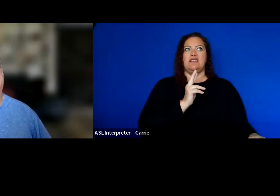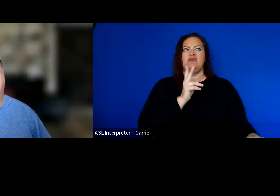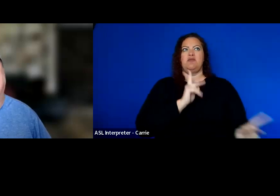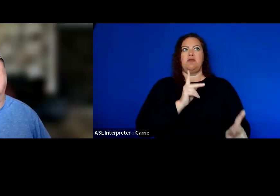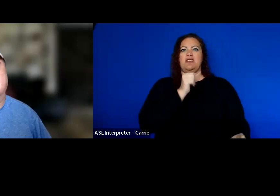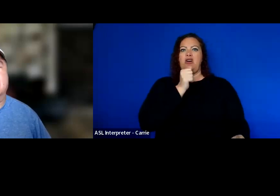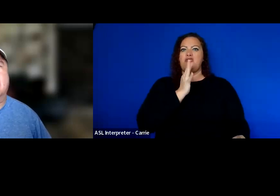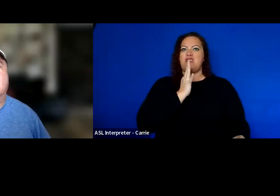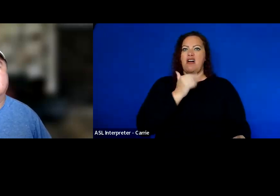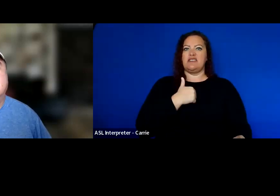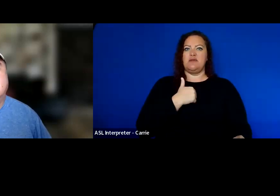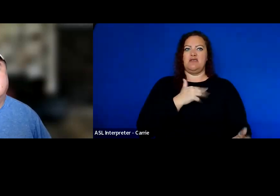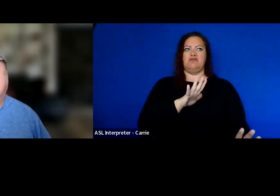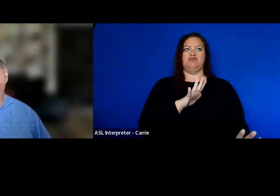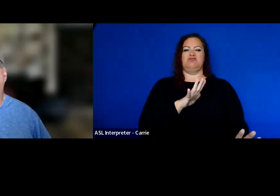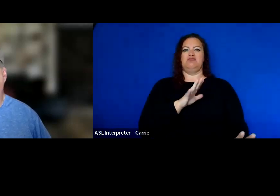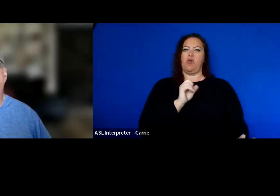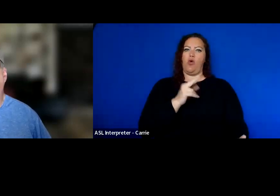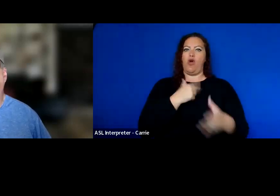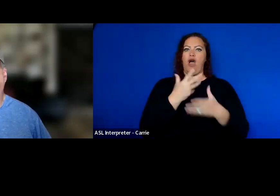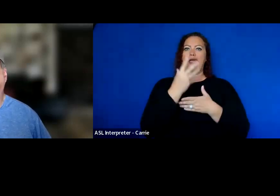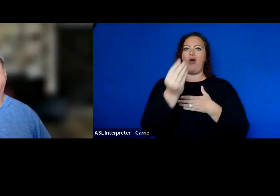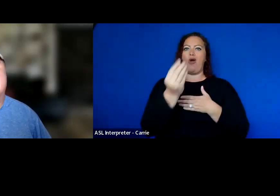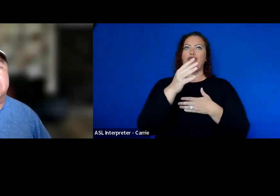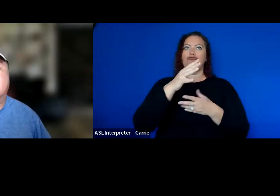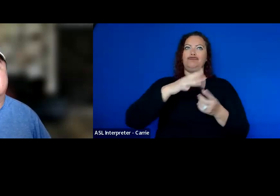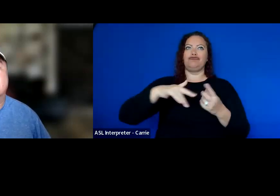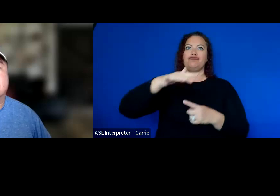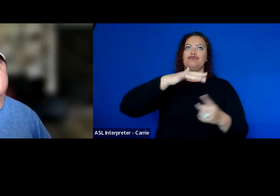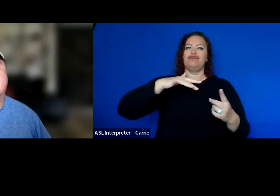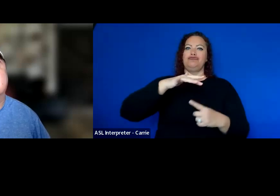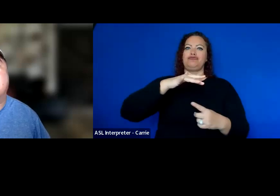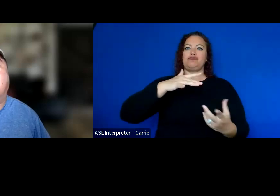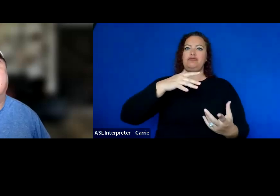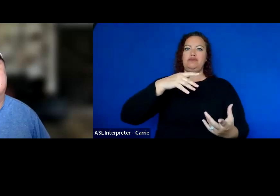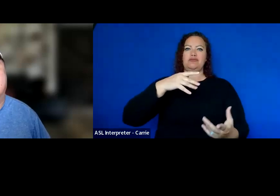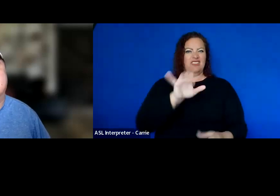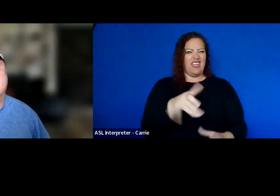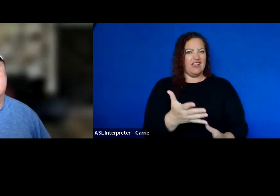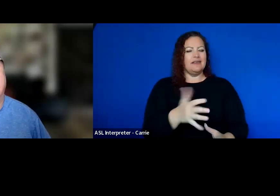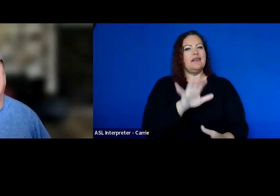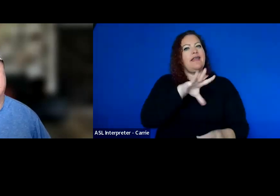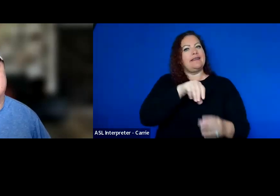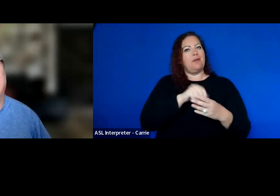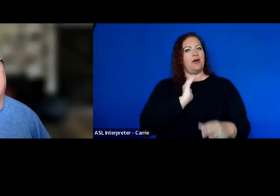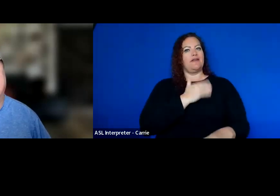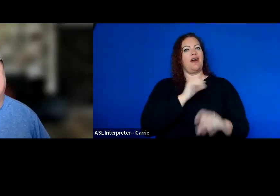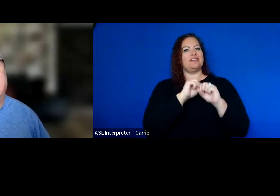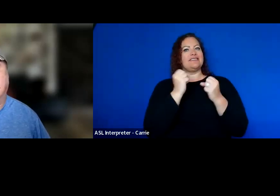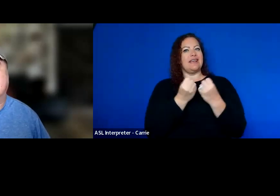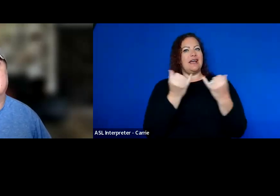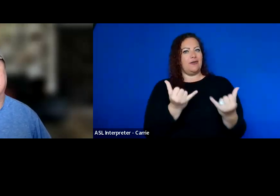or when I go out in public. It's part of our society right